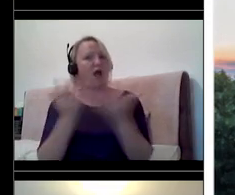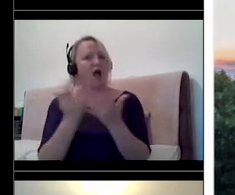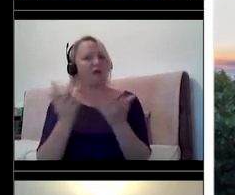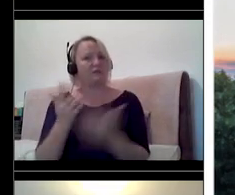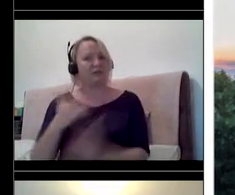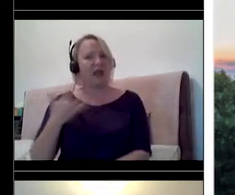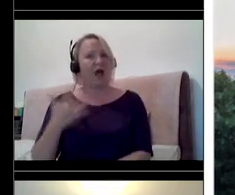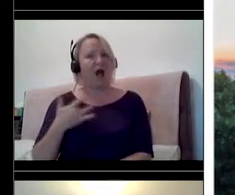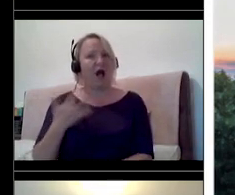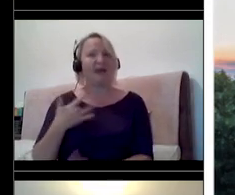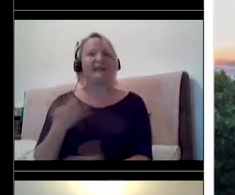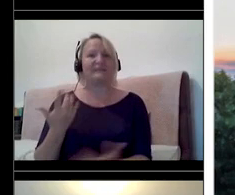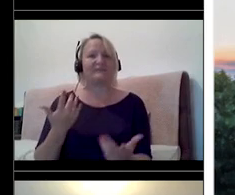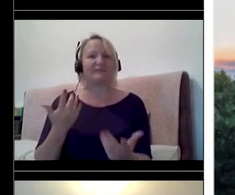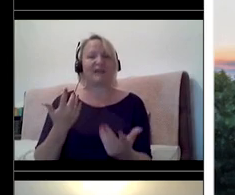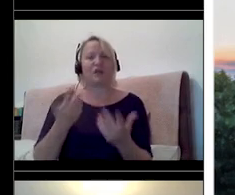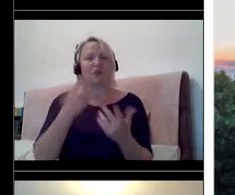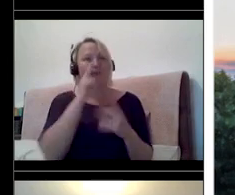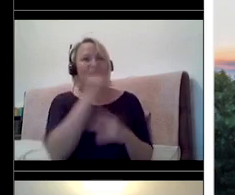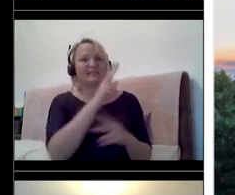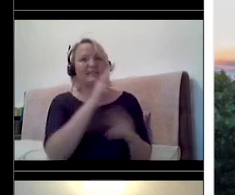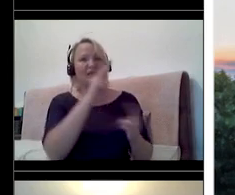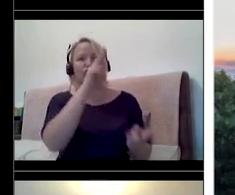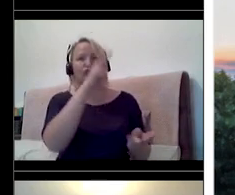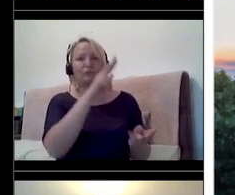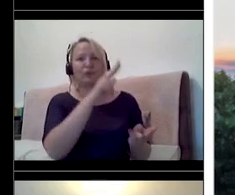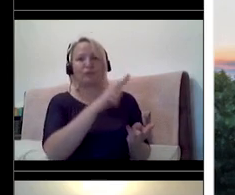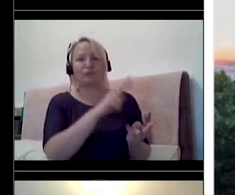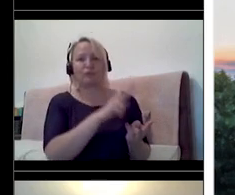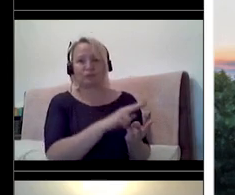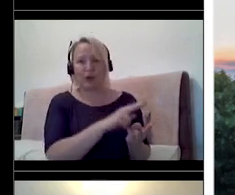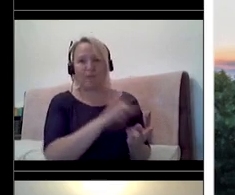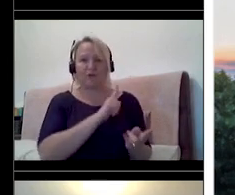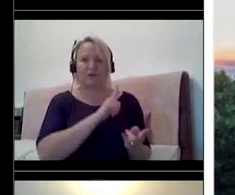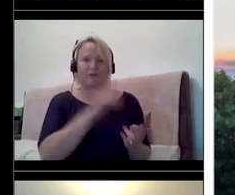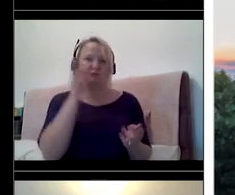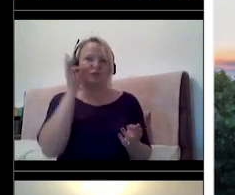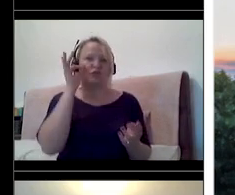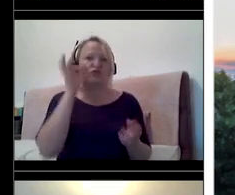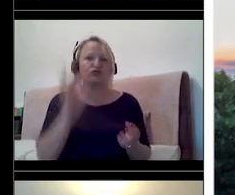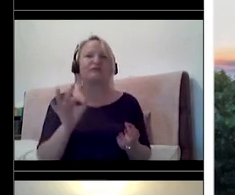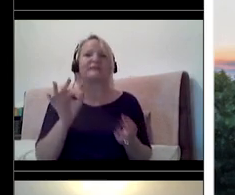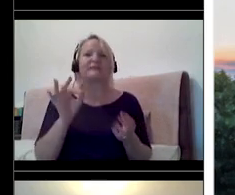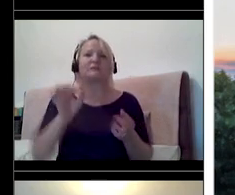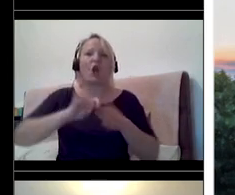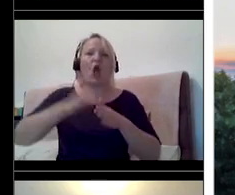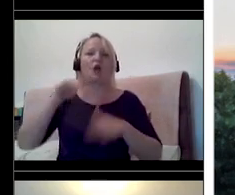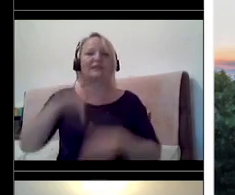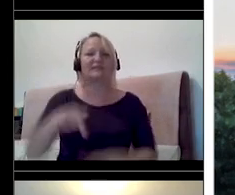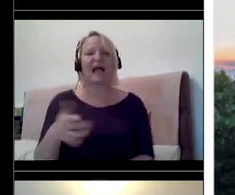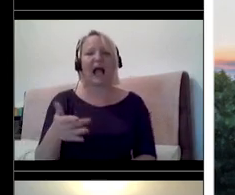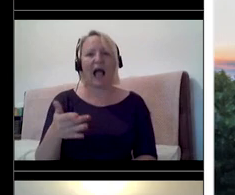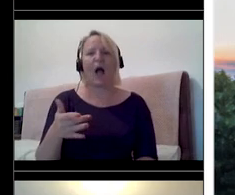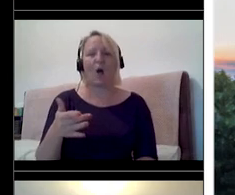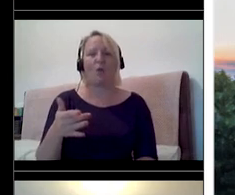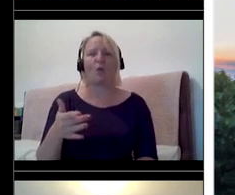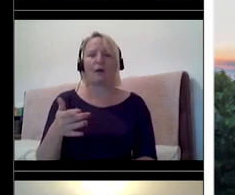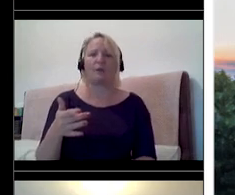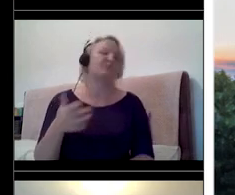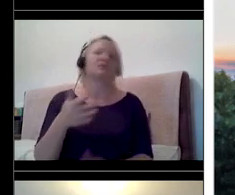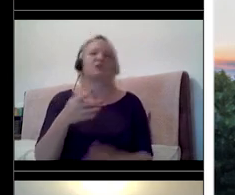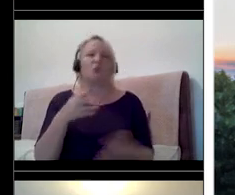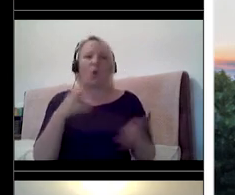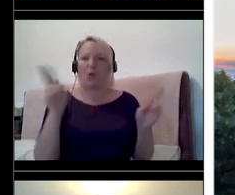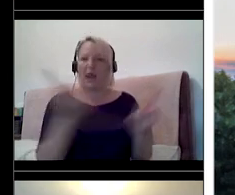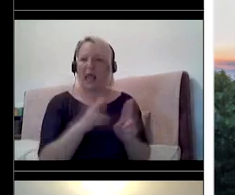quite significant drops during the very strict lockdowns when there was minimal amounts of people actually